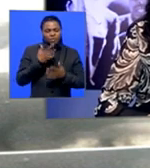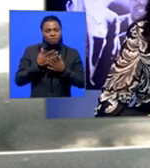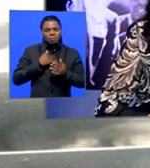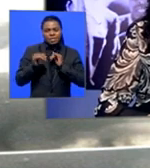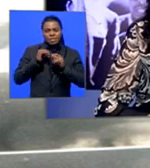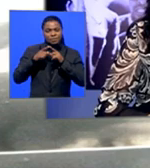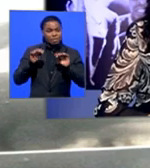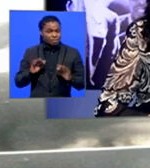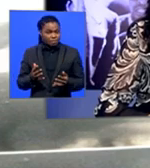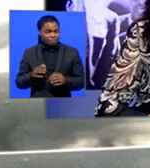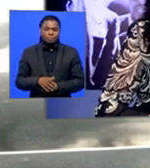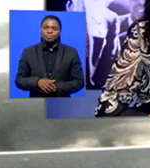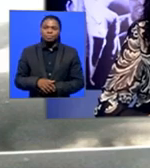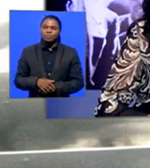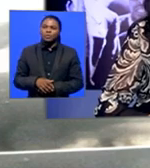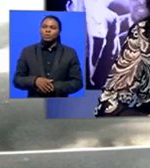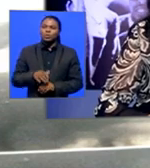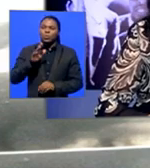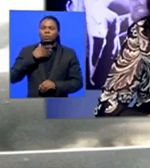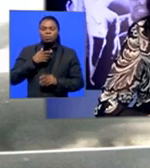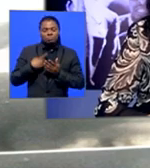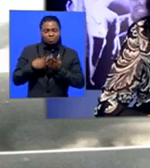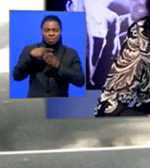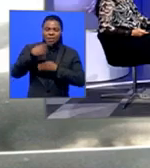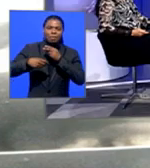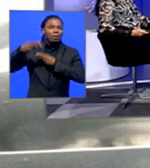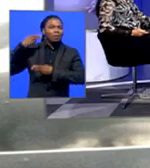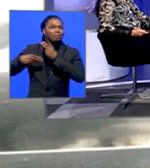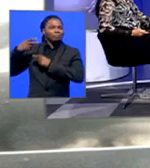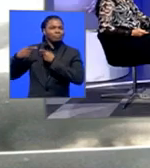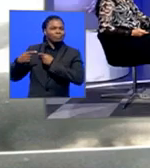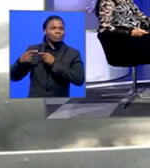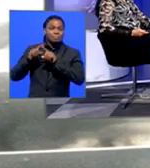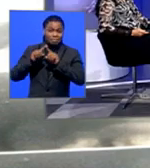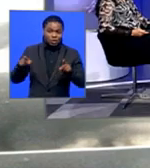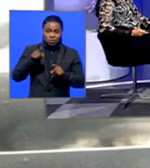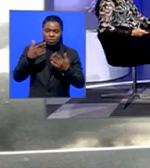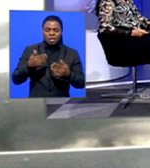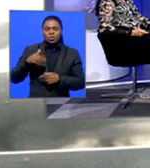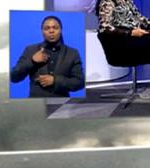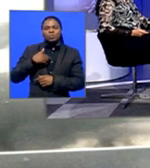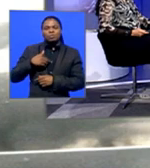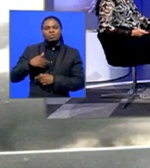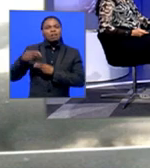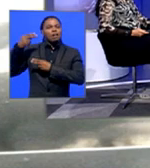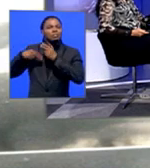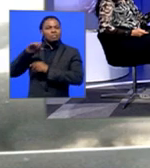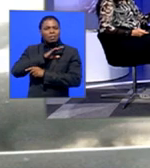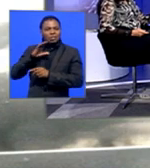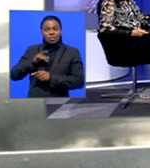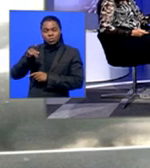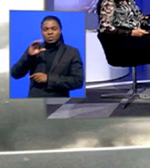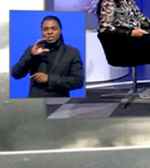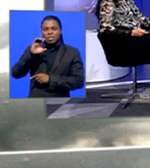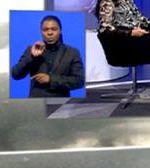is to talk about, we all talk about heritage. But, you know, you, of course, being the CEO of the Heritage Council, and we want to